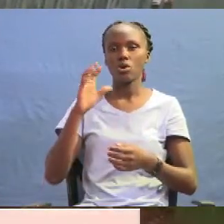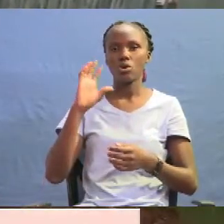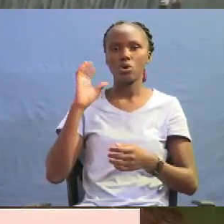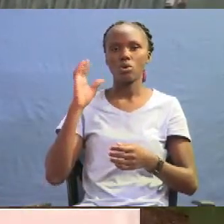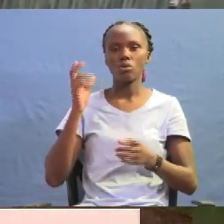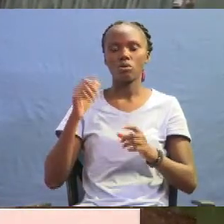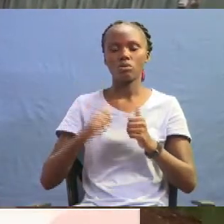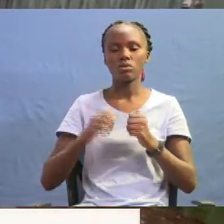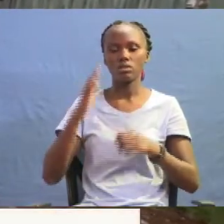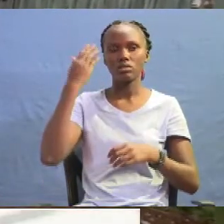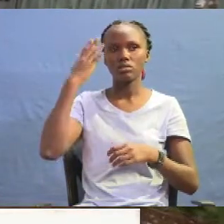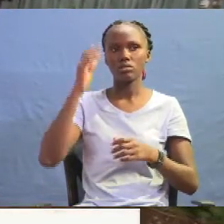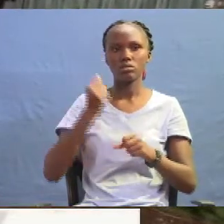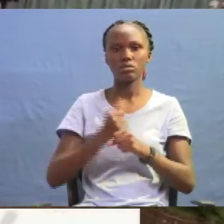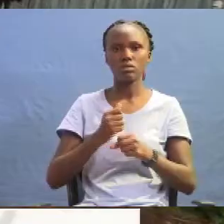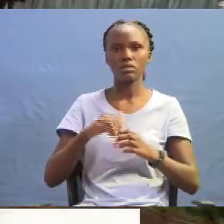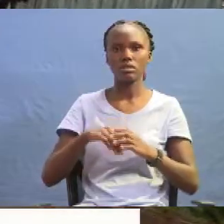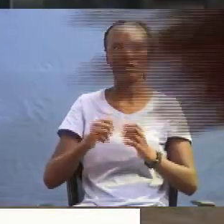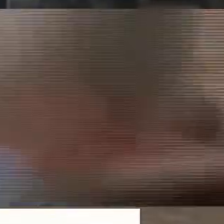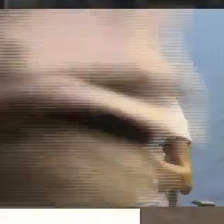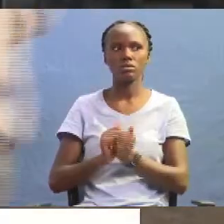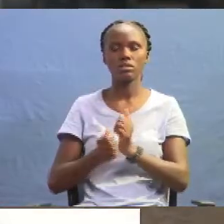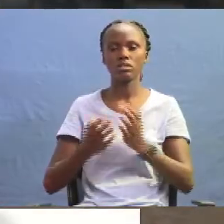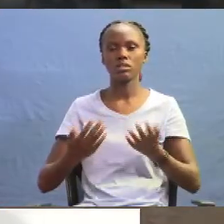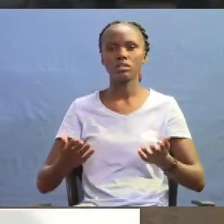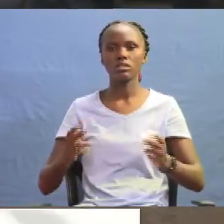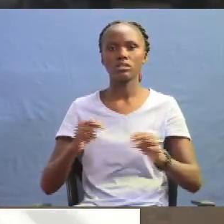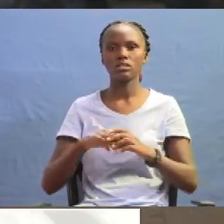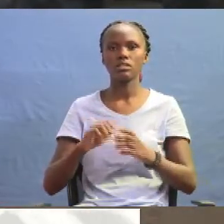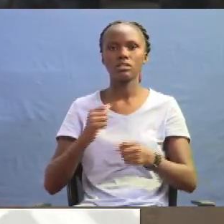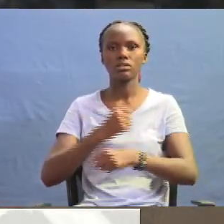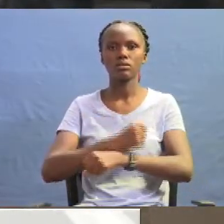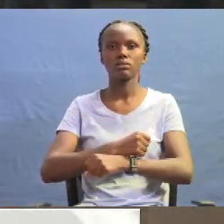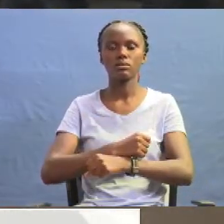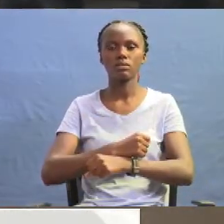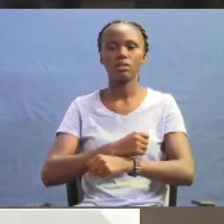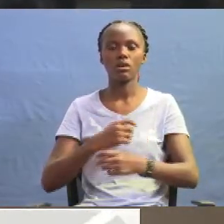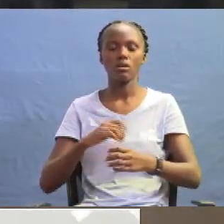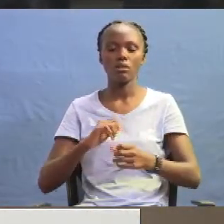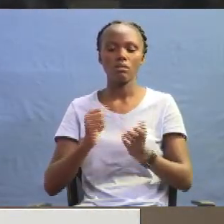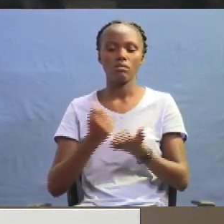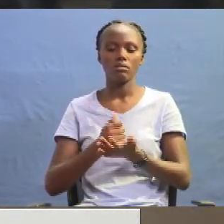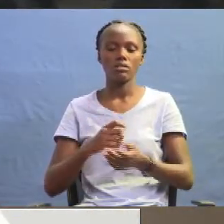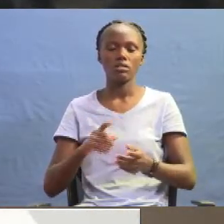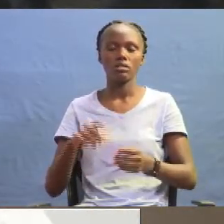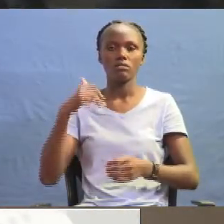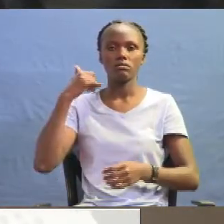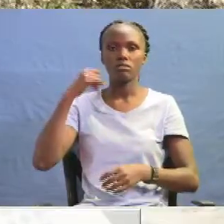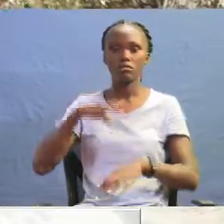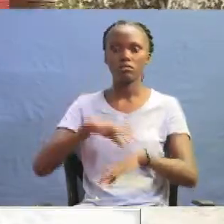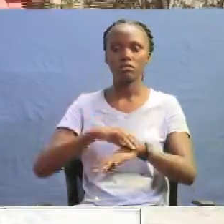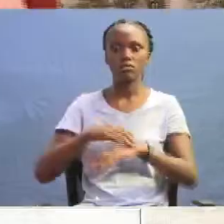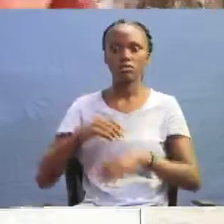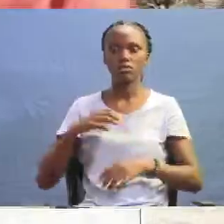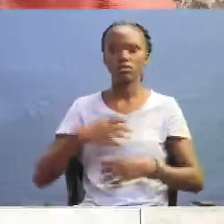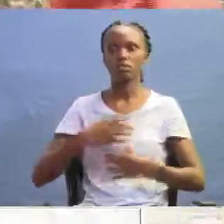allegedly set their dormitory on fire and vandalized school offices following the confiscation of a mobile phone by a